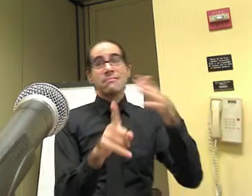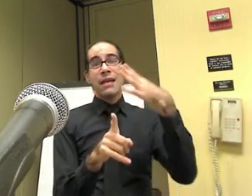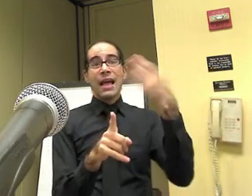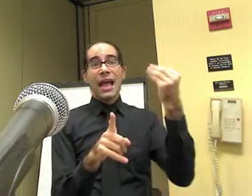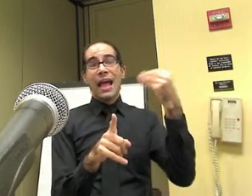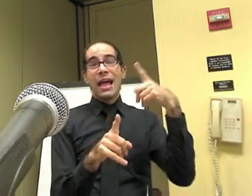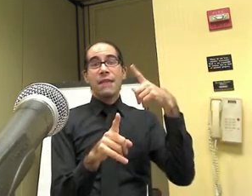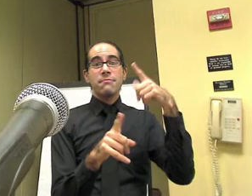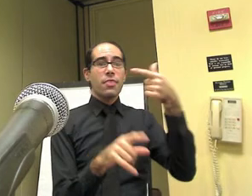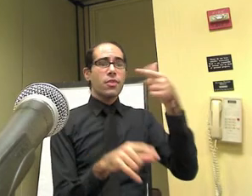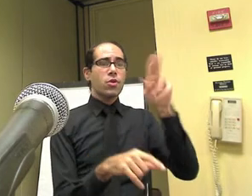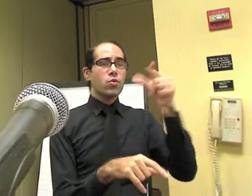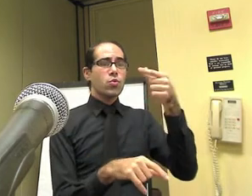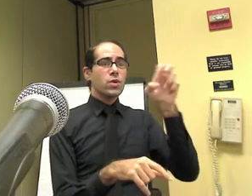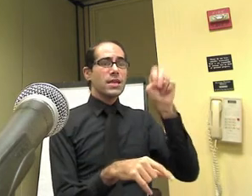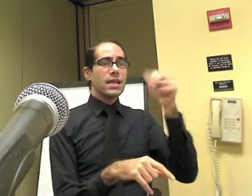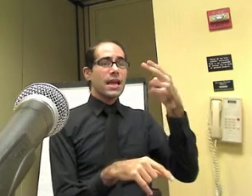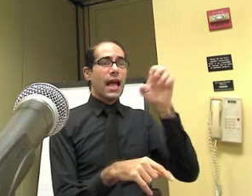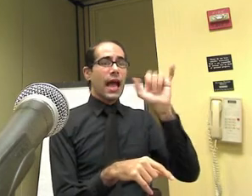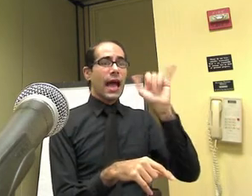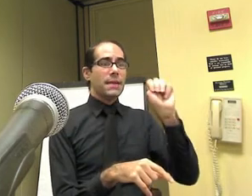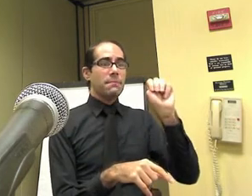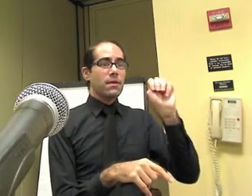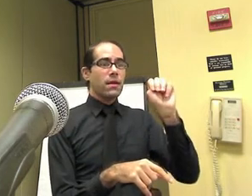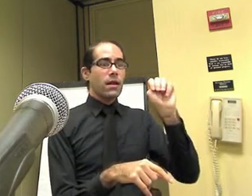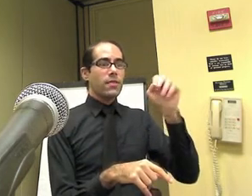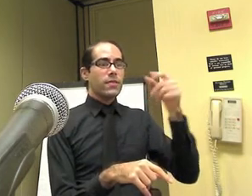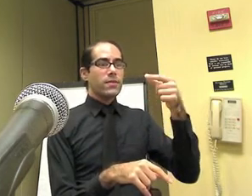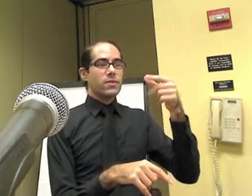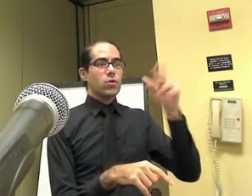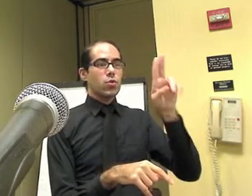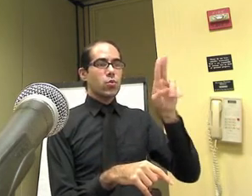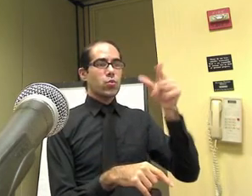once a month at the Met.